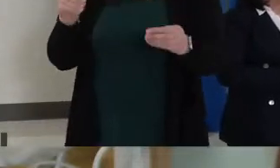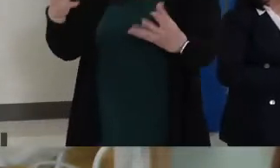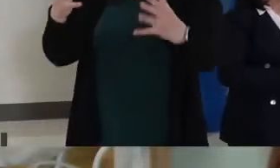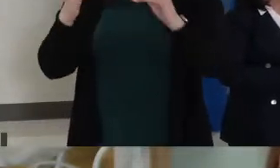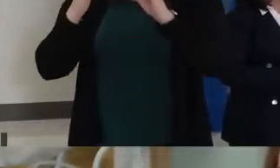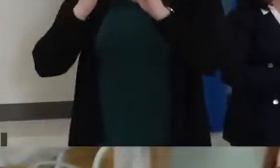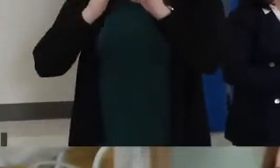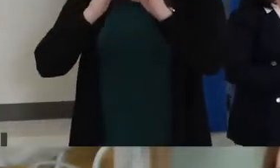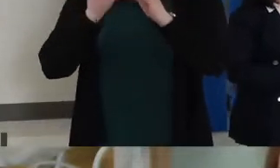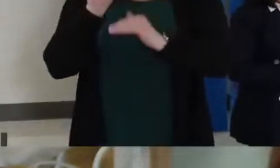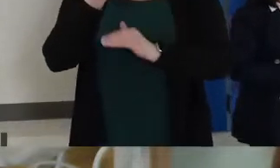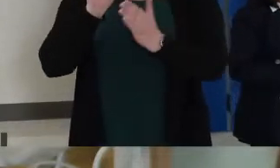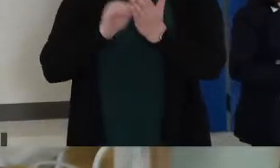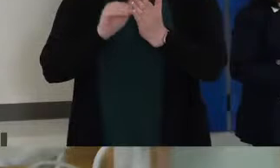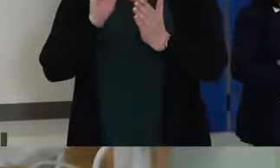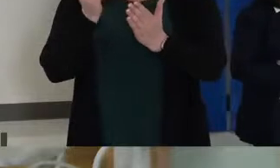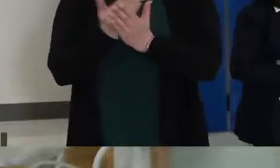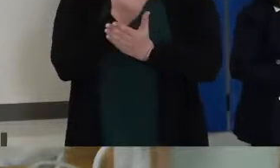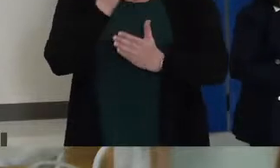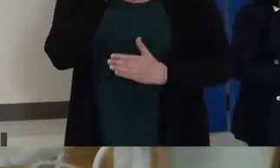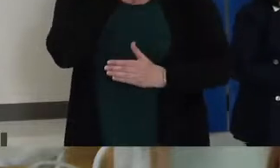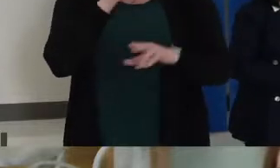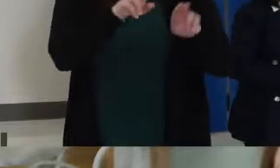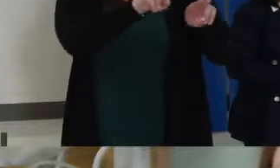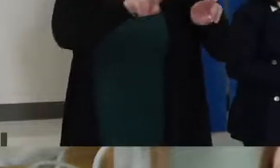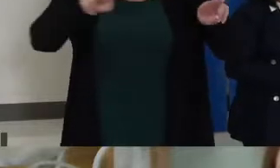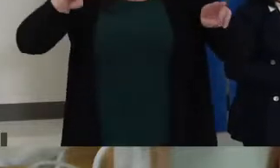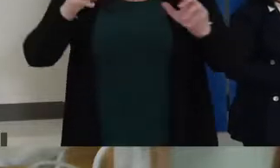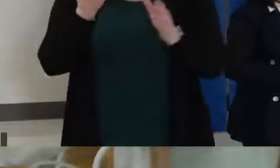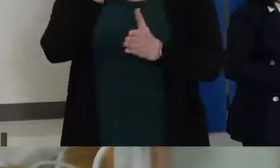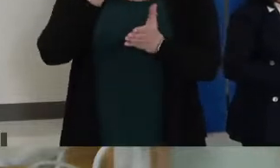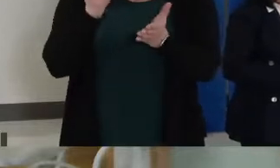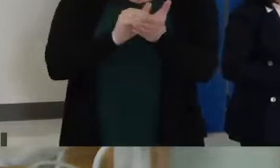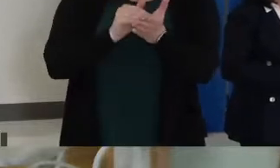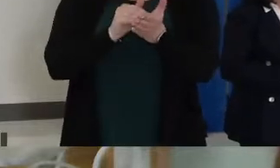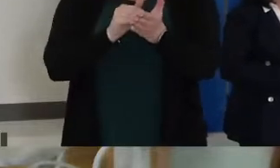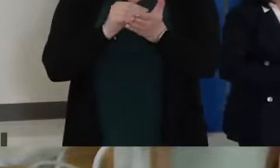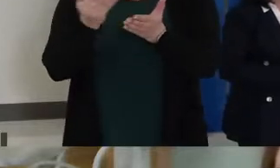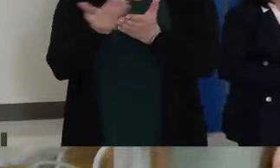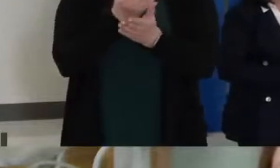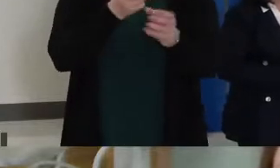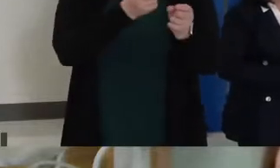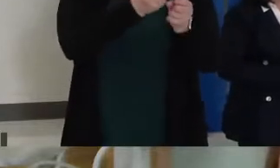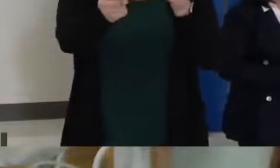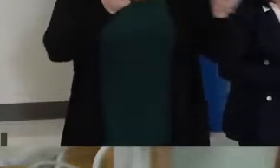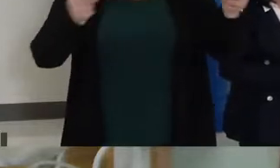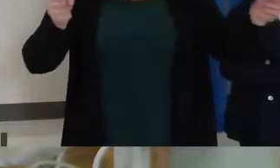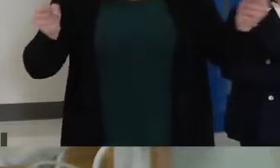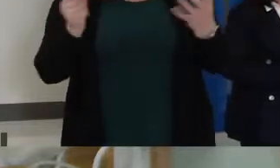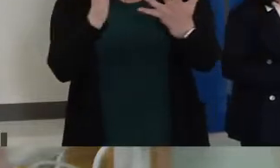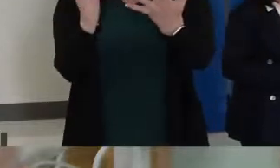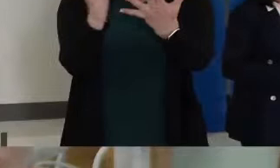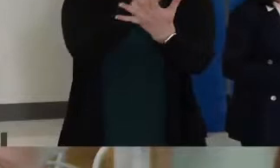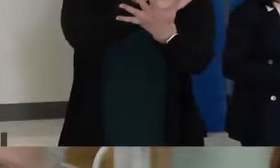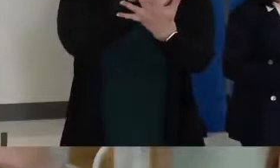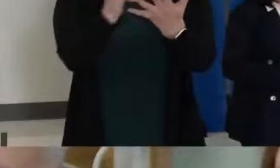of 6,000 new beds, 6,000 new placements across the spectrum. So we have the ability to decompress